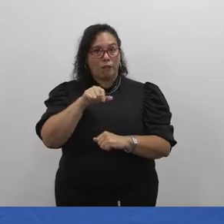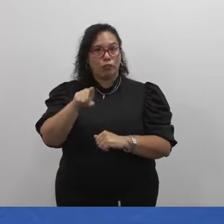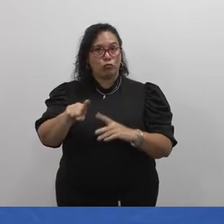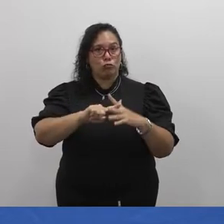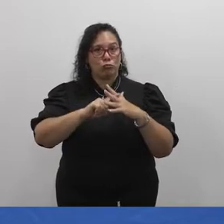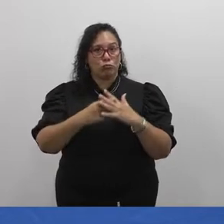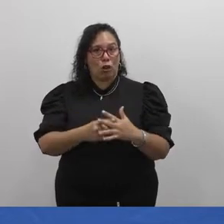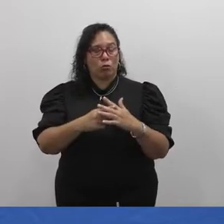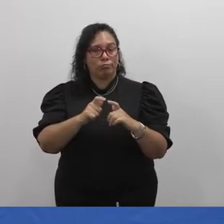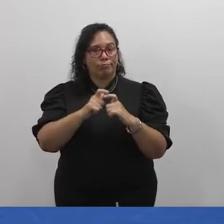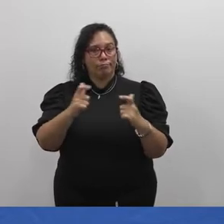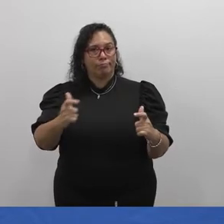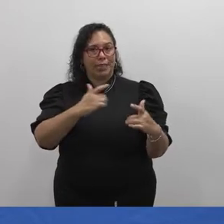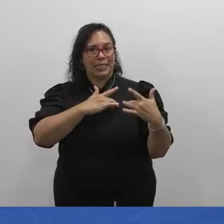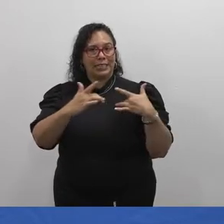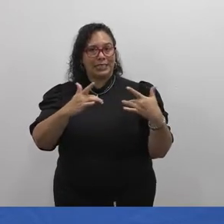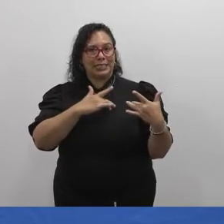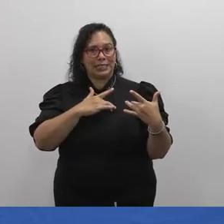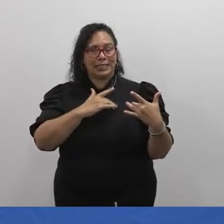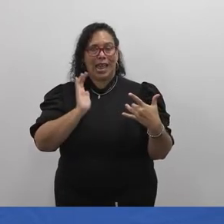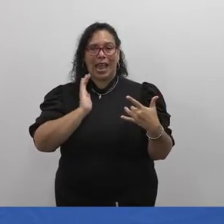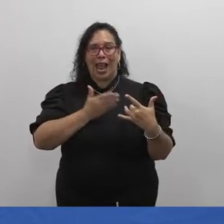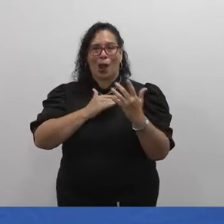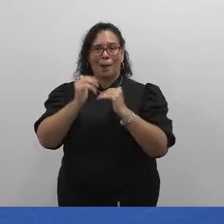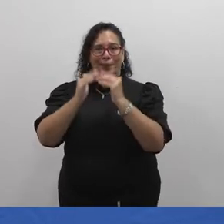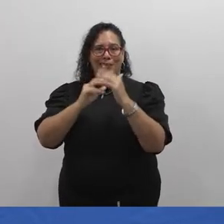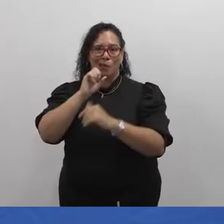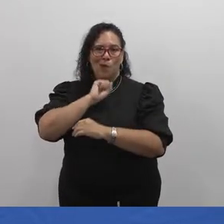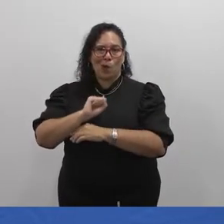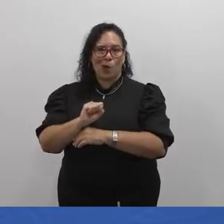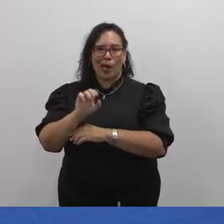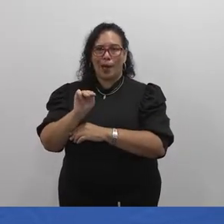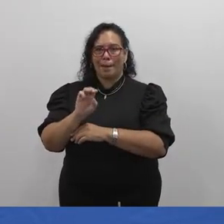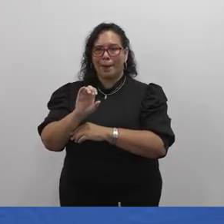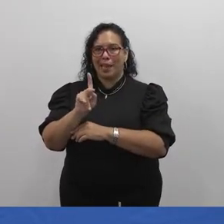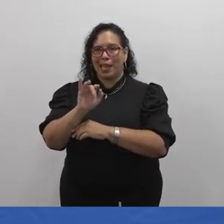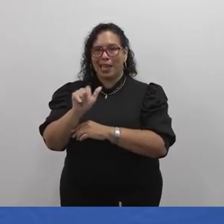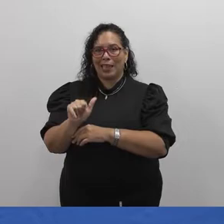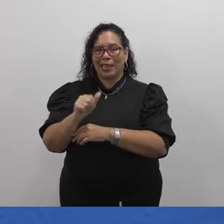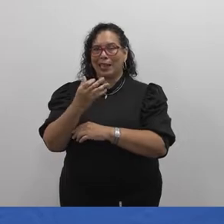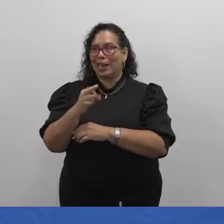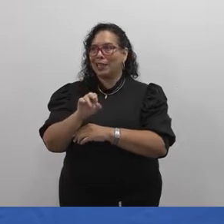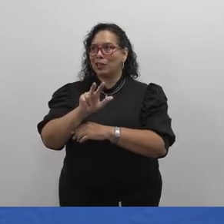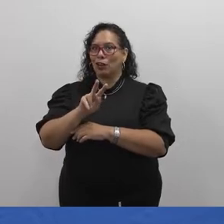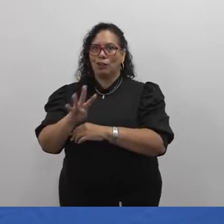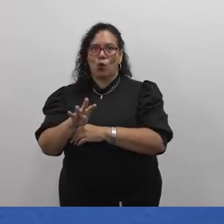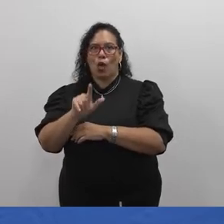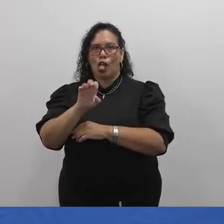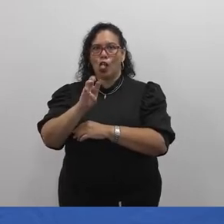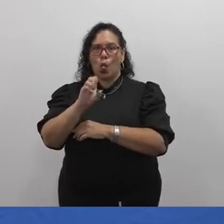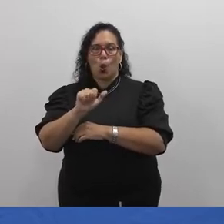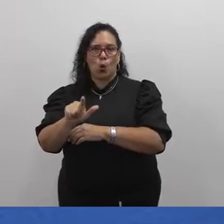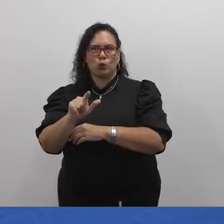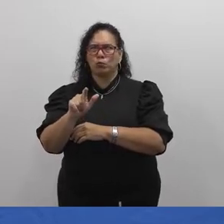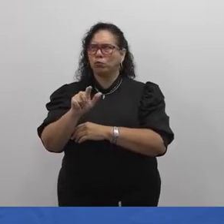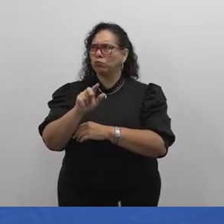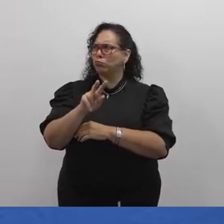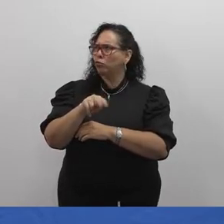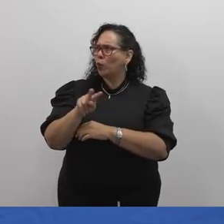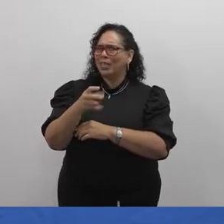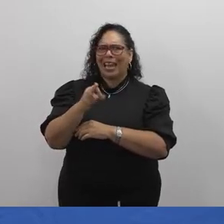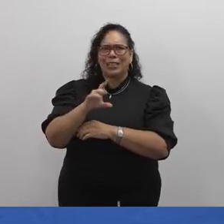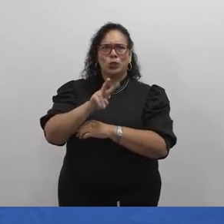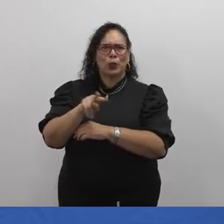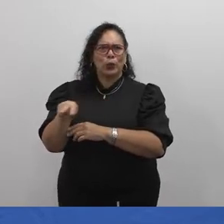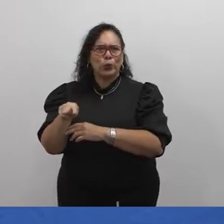the major considerations, right? We have aging facilities, McKinley, 1934, Lowell, 23 or 24, or 22, around